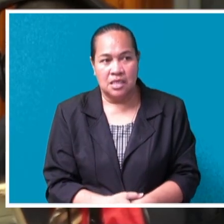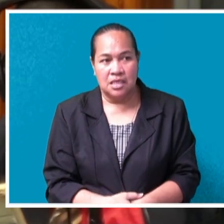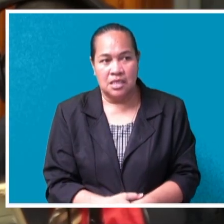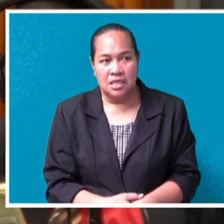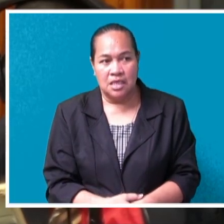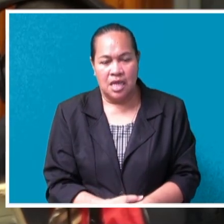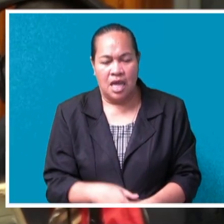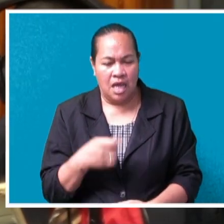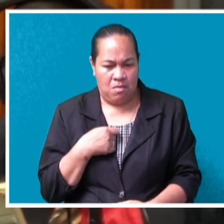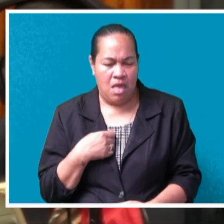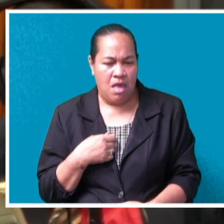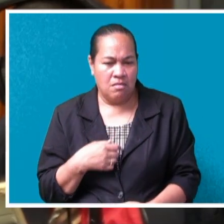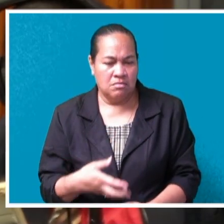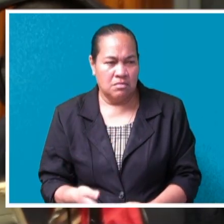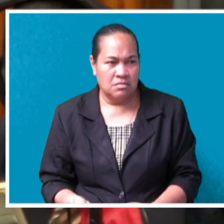receiving